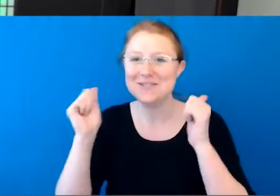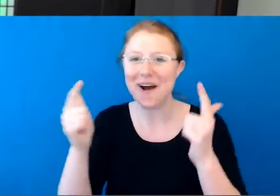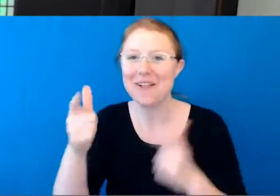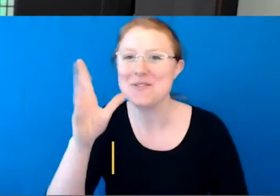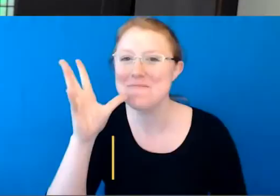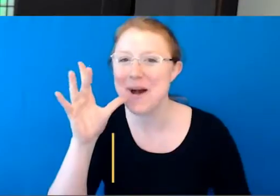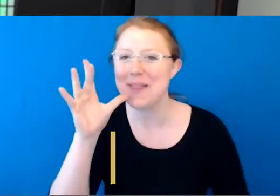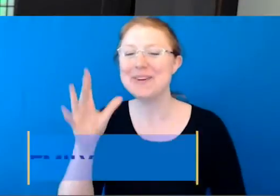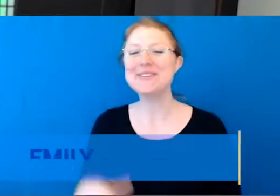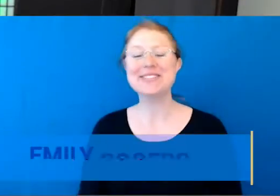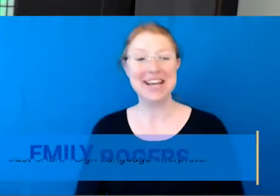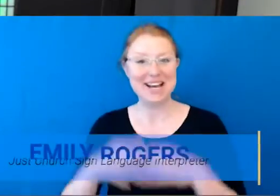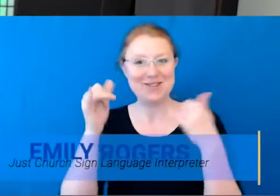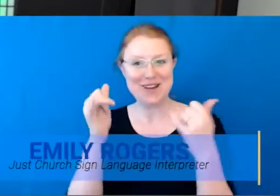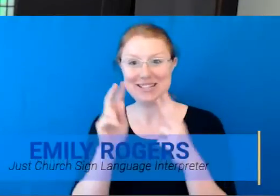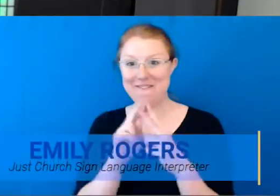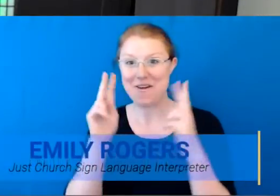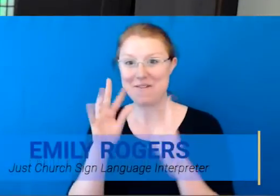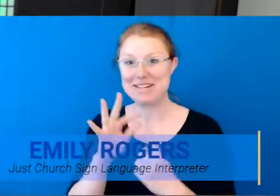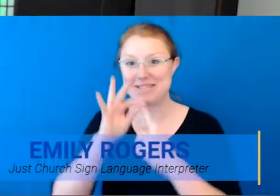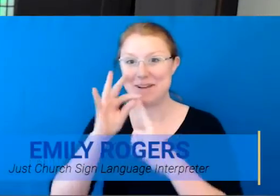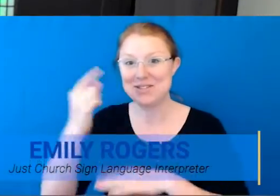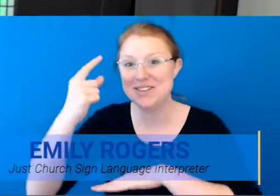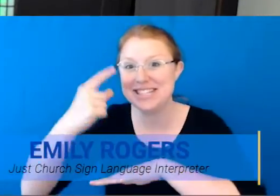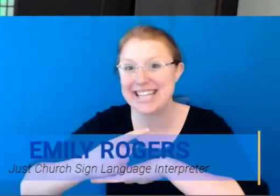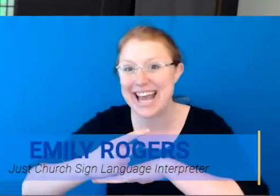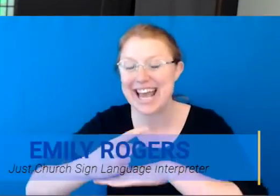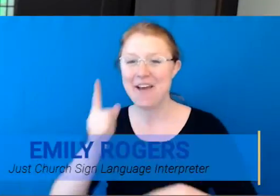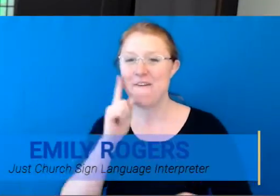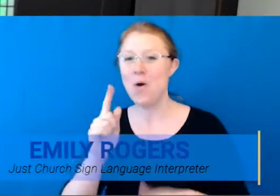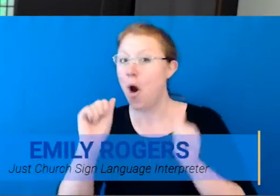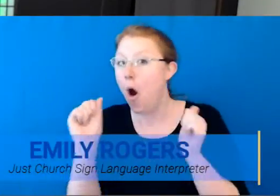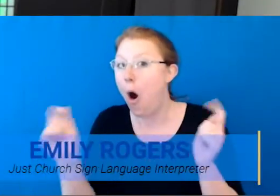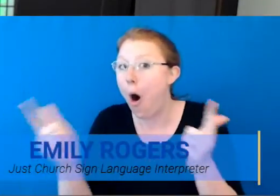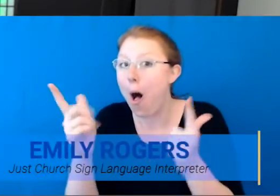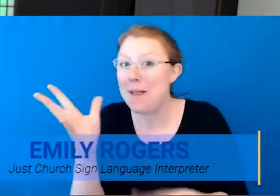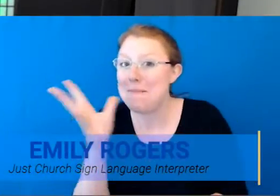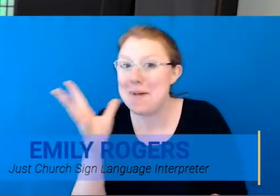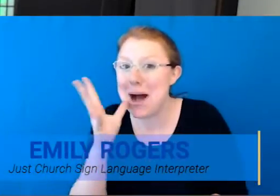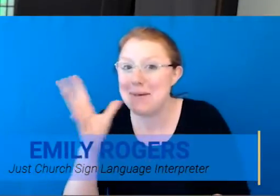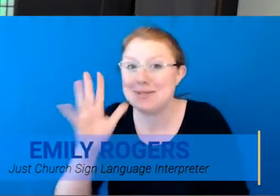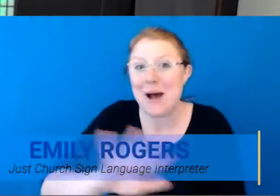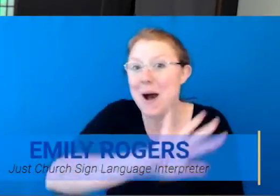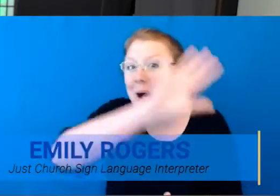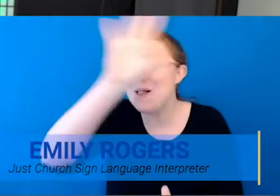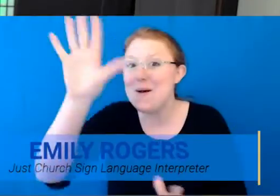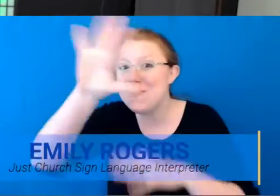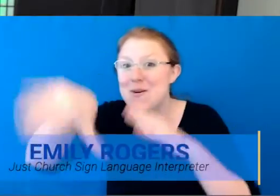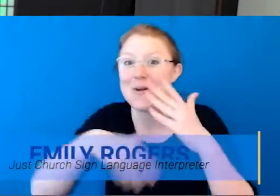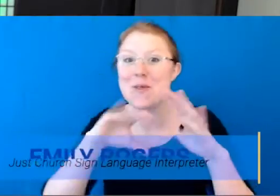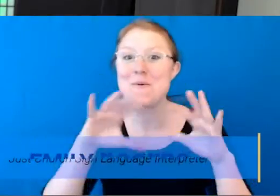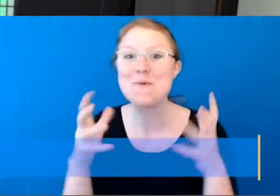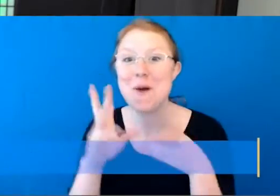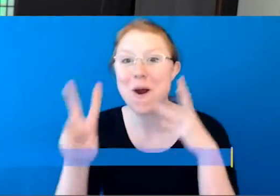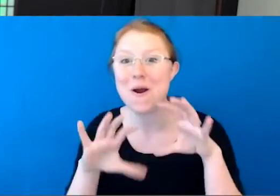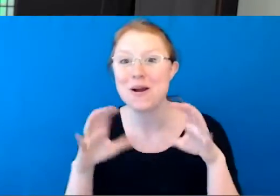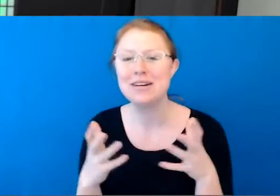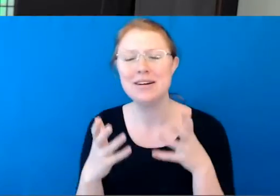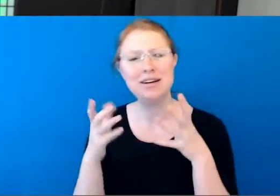there. Today is a very special day for mothers all across the nation, and I don't know if other